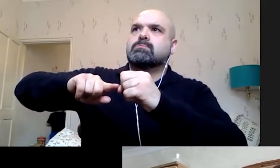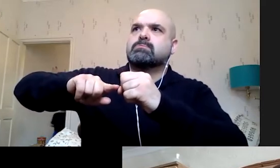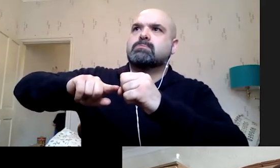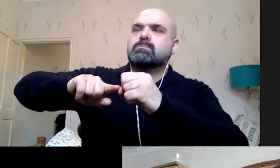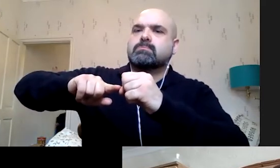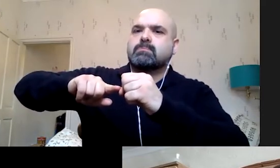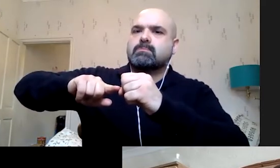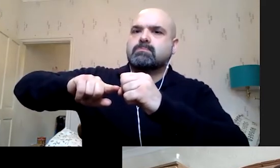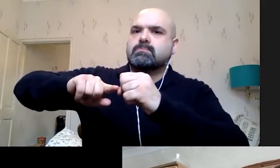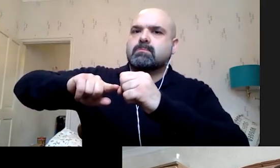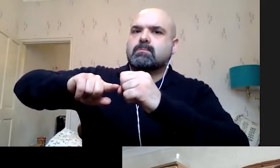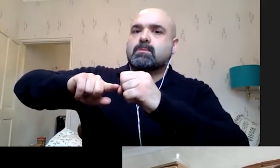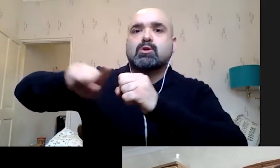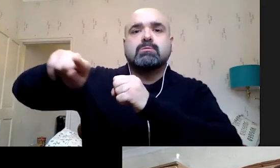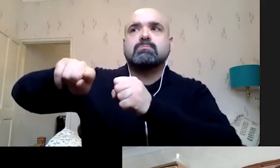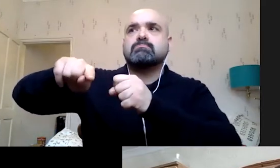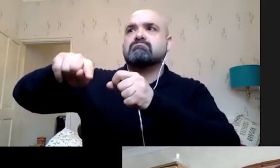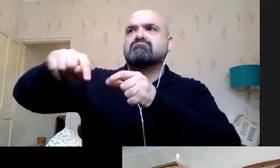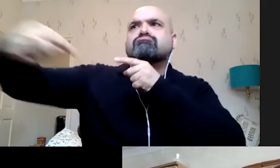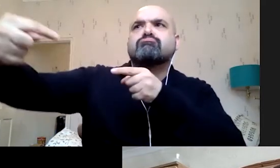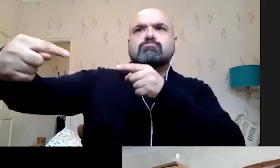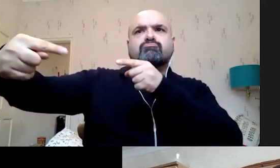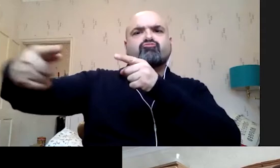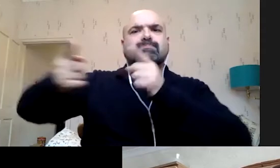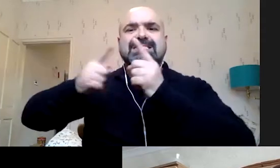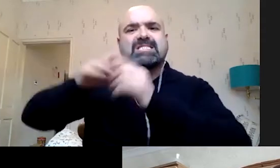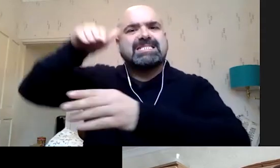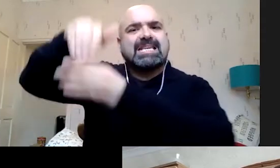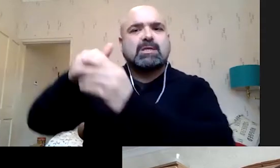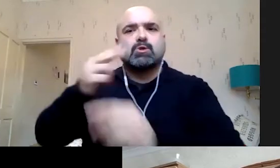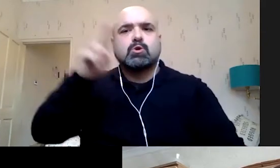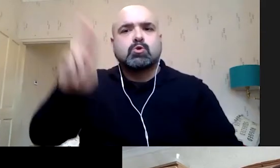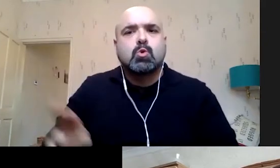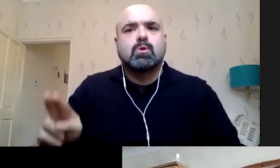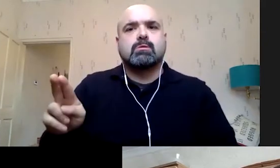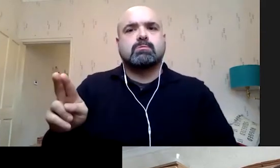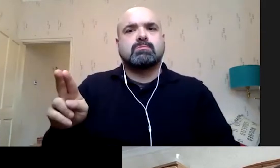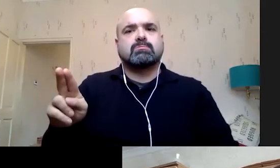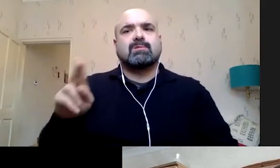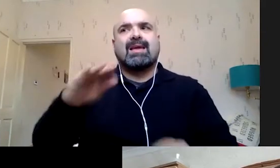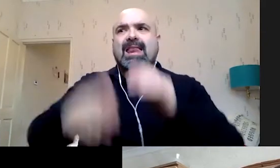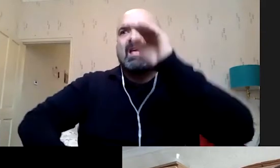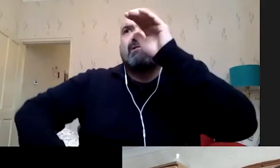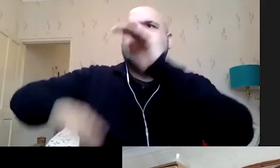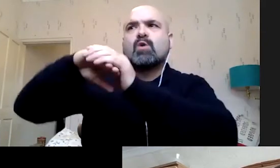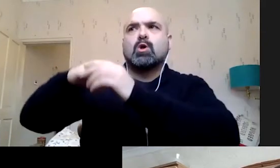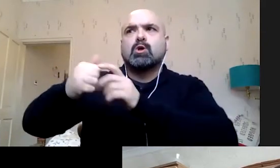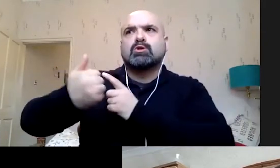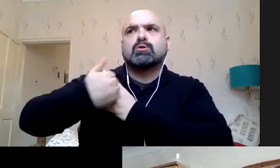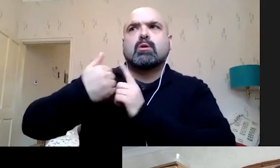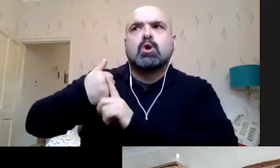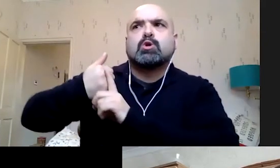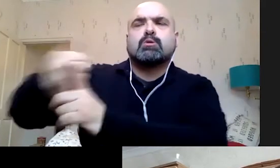systemic homophobia from teachers inside the schools when you were a teacher as well? Were there any teachers who were fully supportive of Section 28 and even